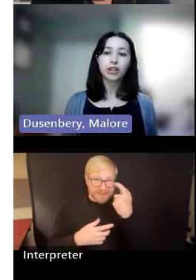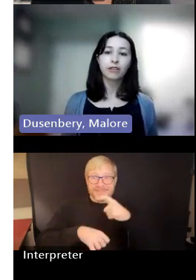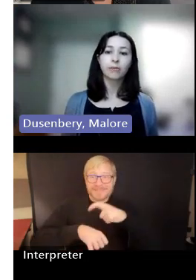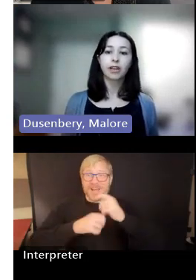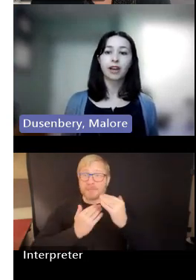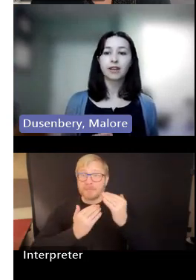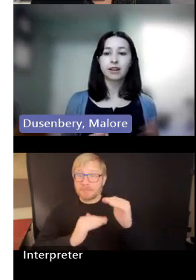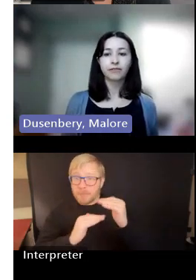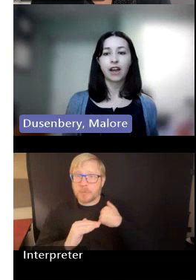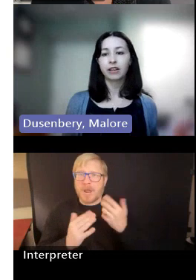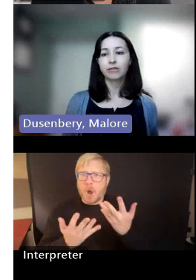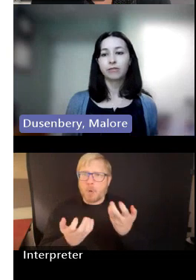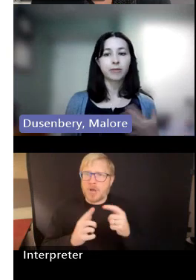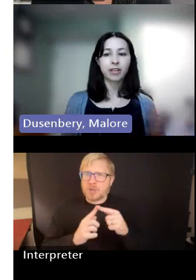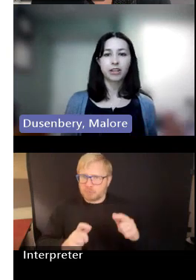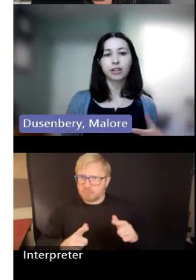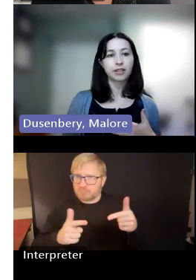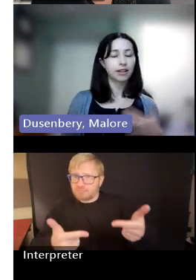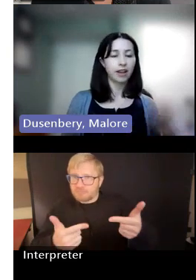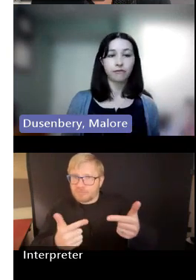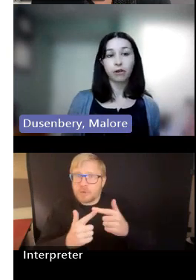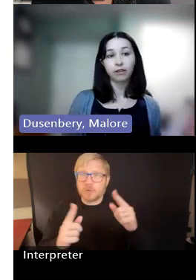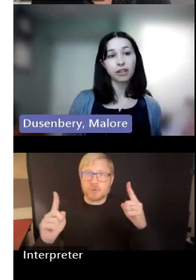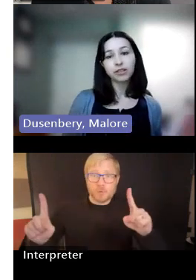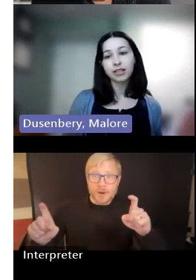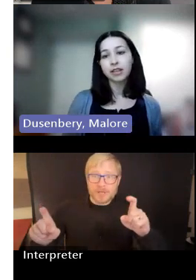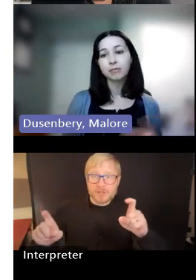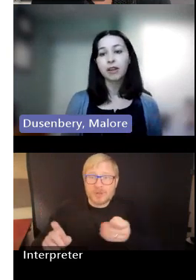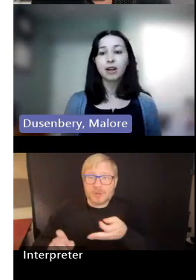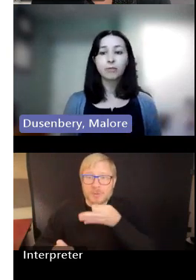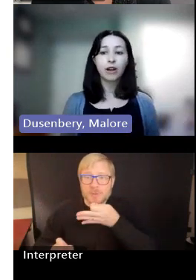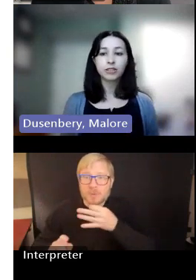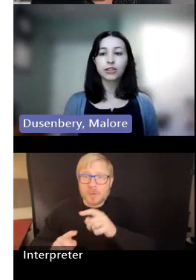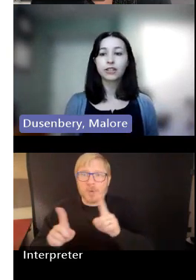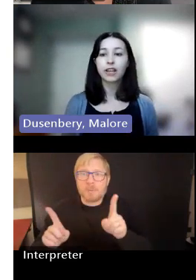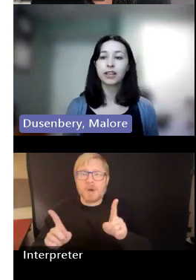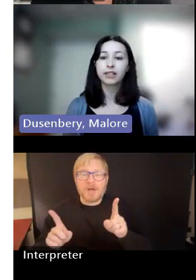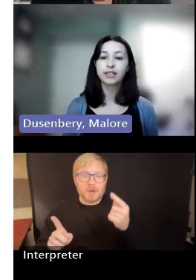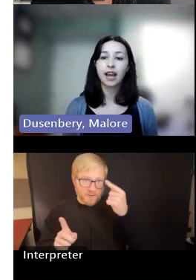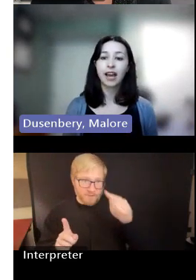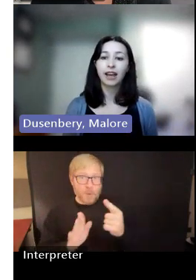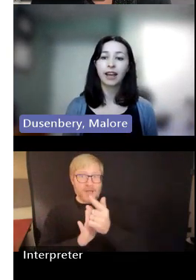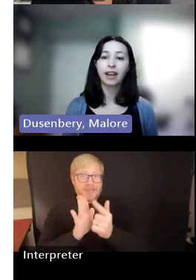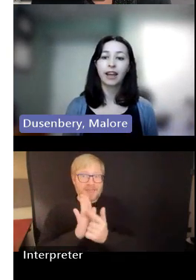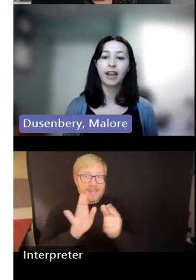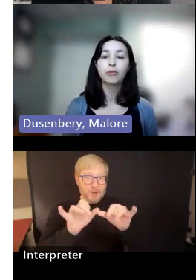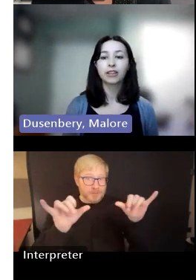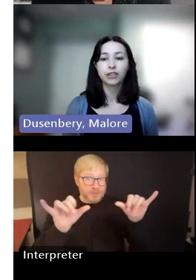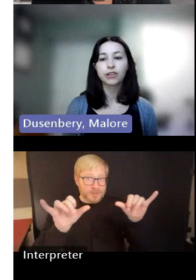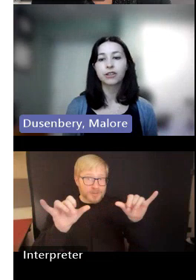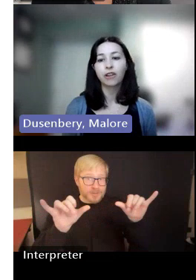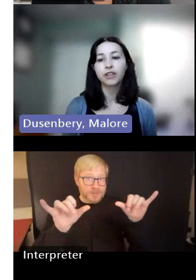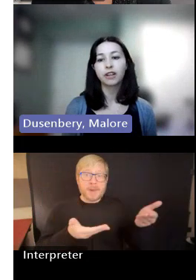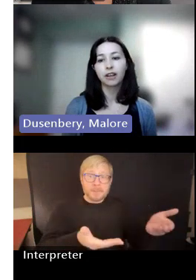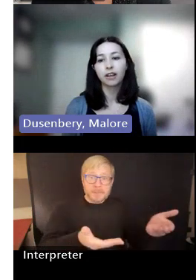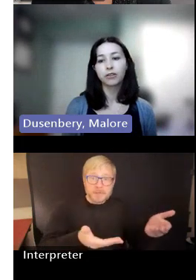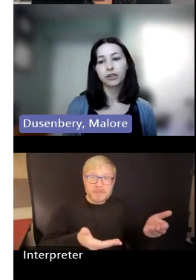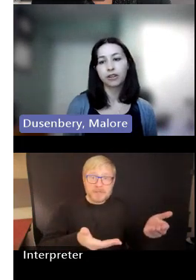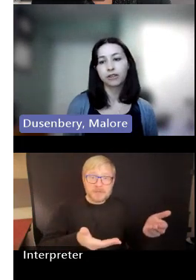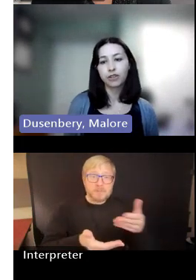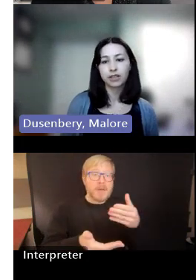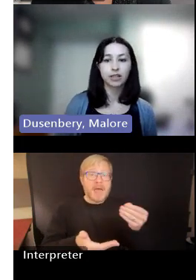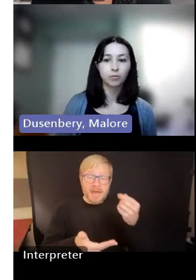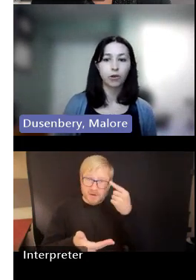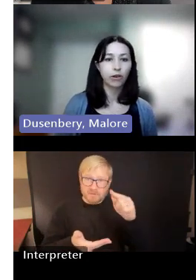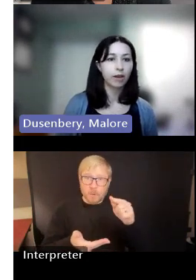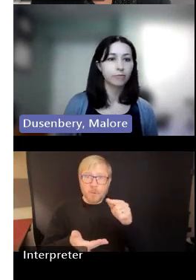want to share that we identified recommendations, again, for legal system practitioners and practitioners involved in